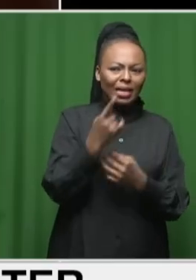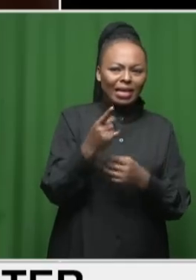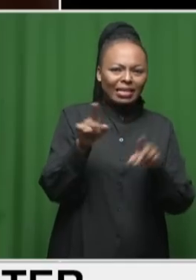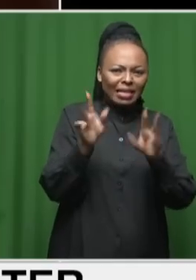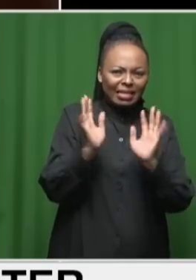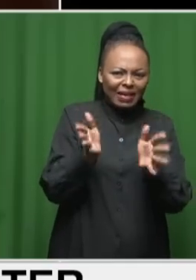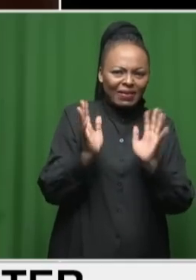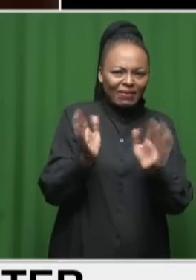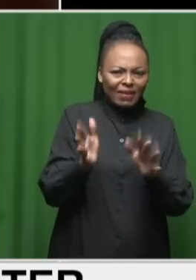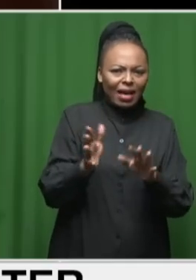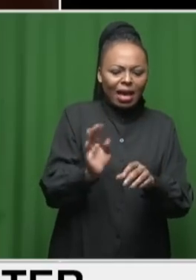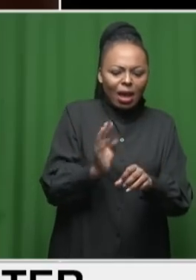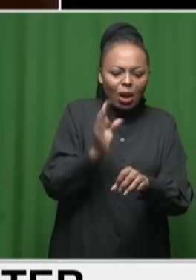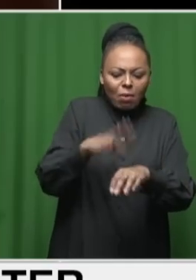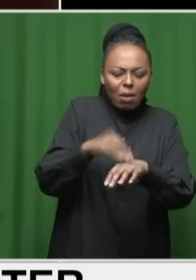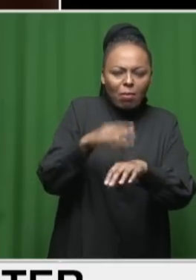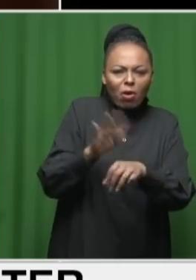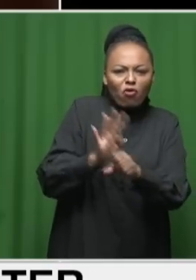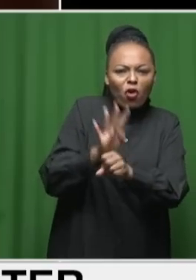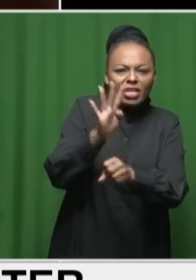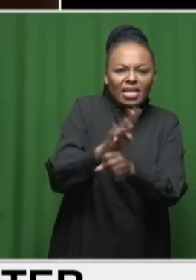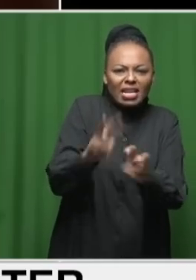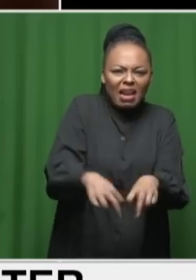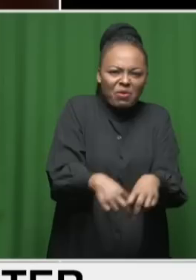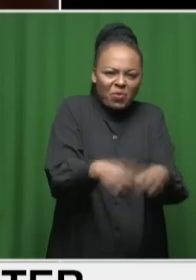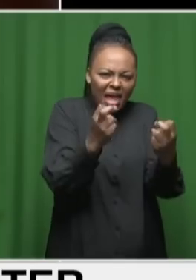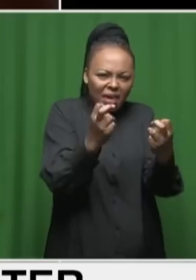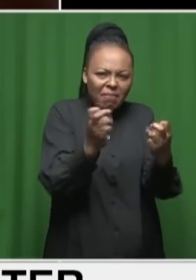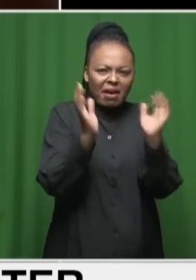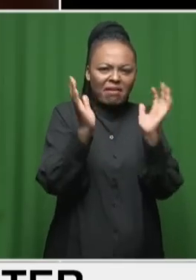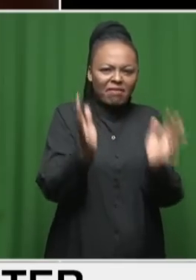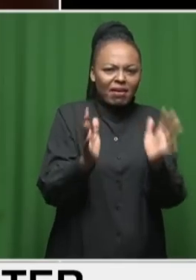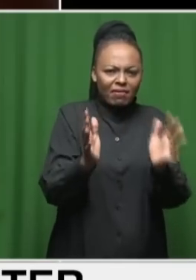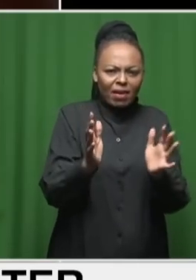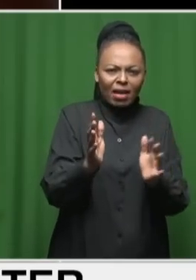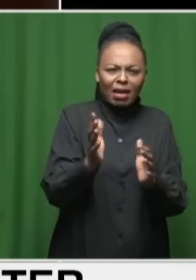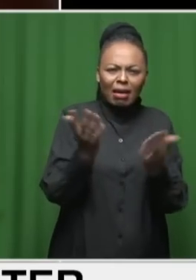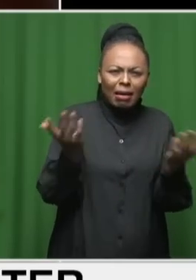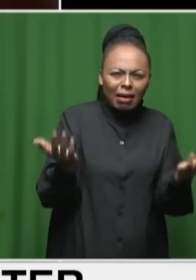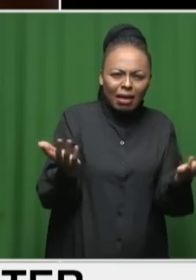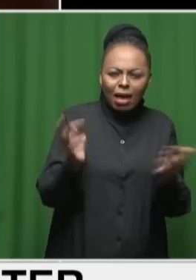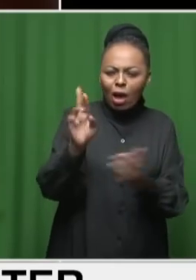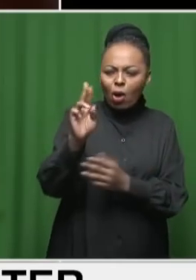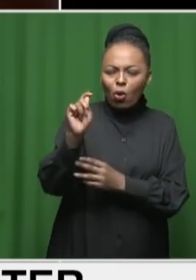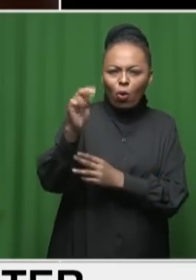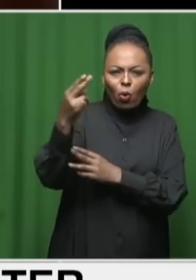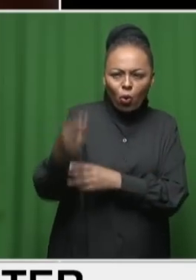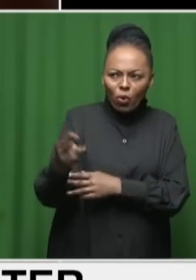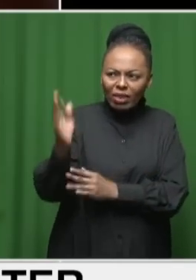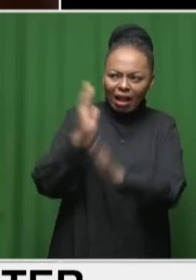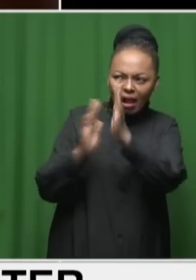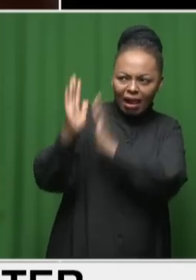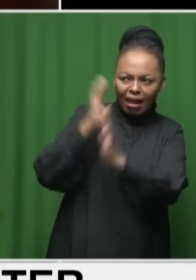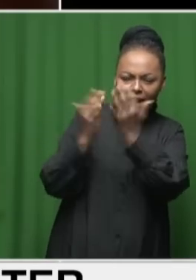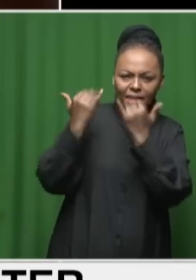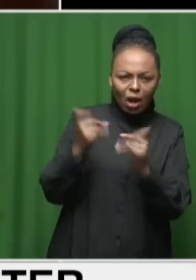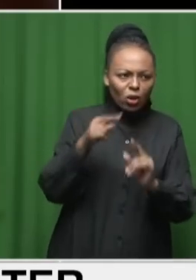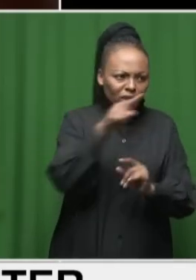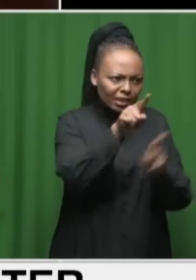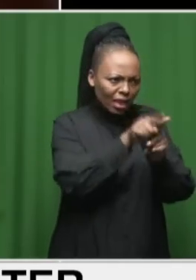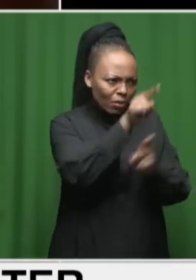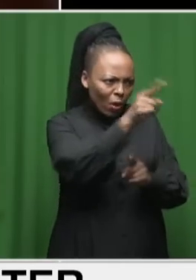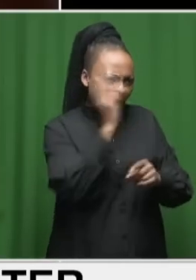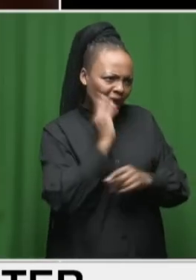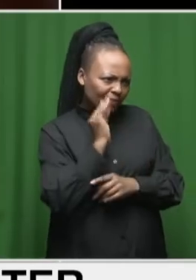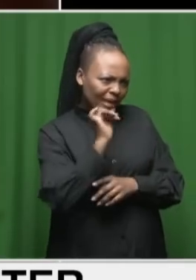14-year-old. Talk to us about this, because, you know, listening to what Ruth is saying and your own, you know, experience of what goes